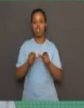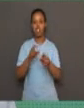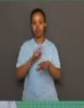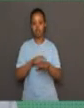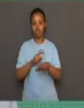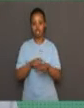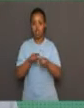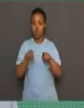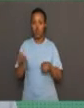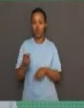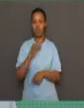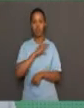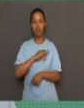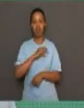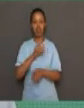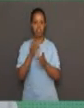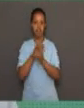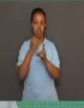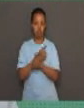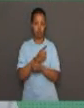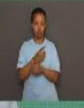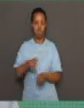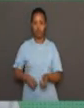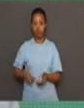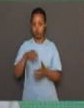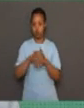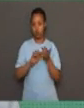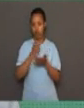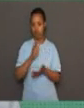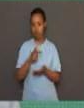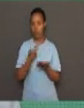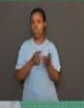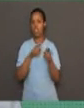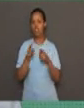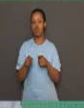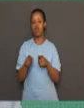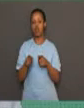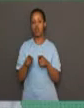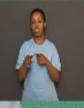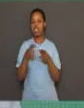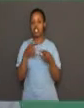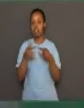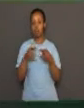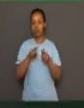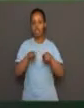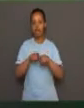distinct characteristics form in the embryo to identify the different